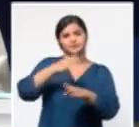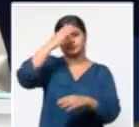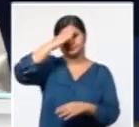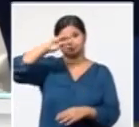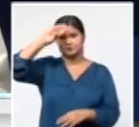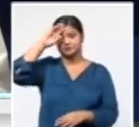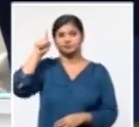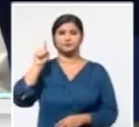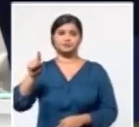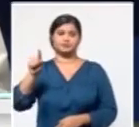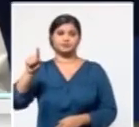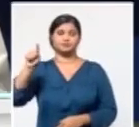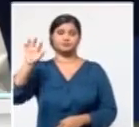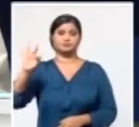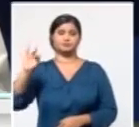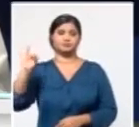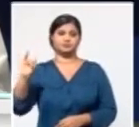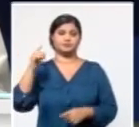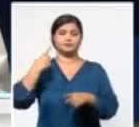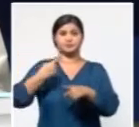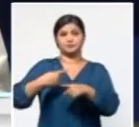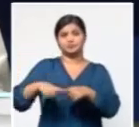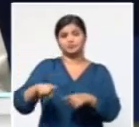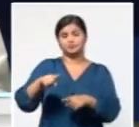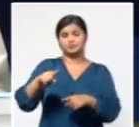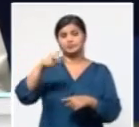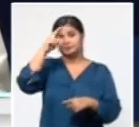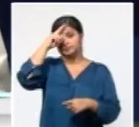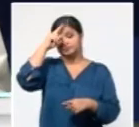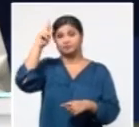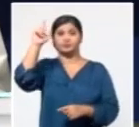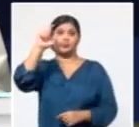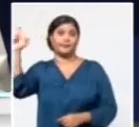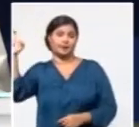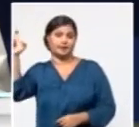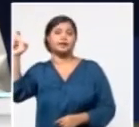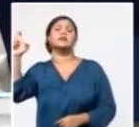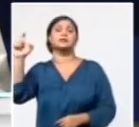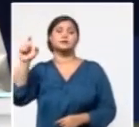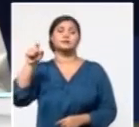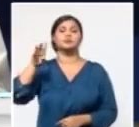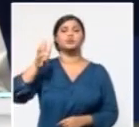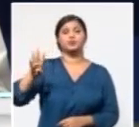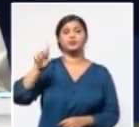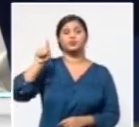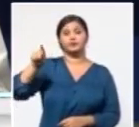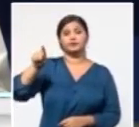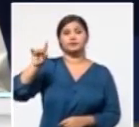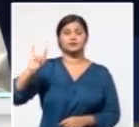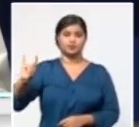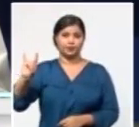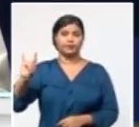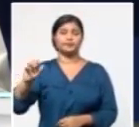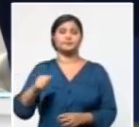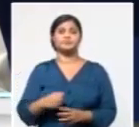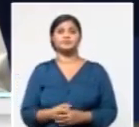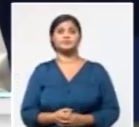187 in the Brothers Almeidas Hospital Laboratory,